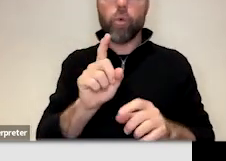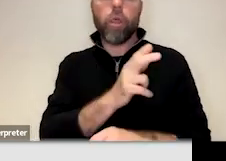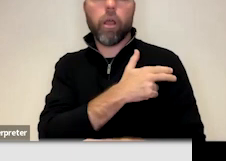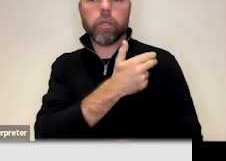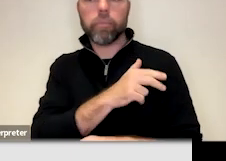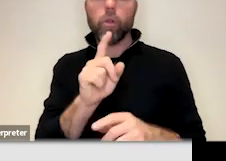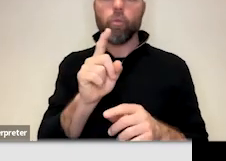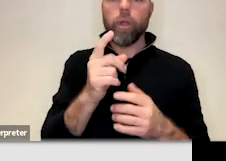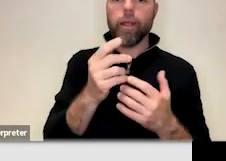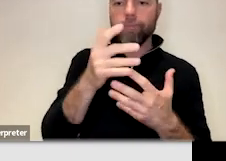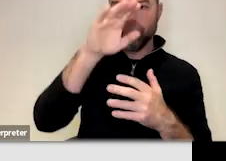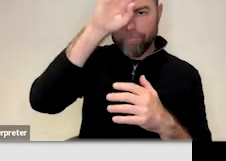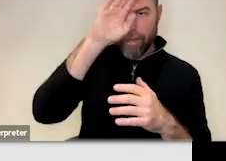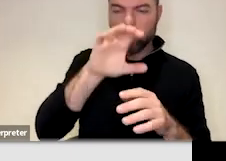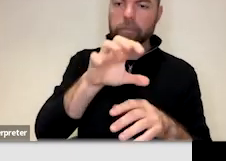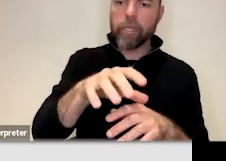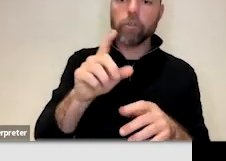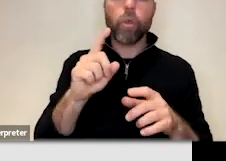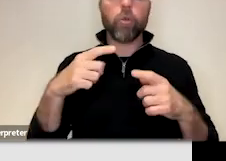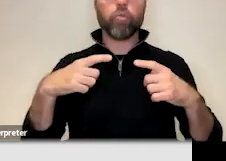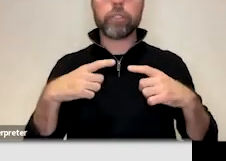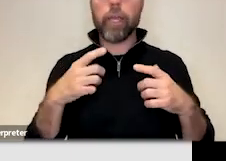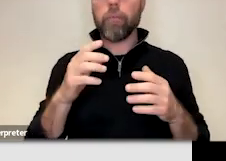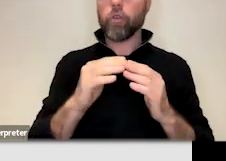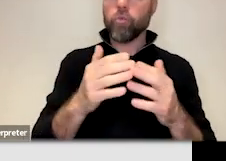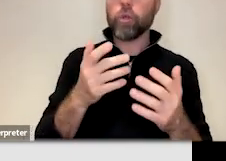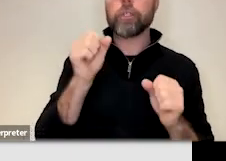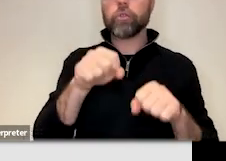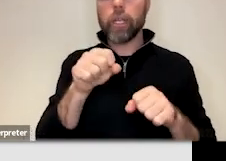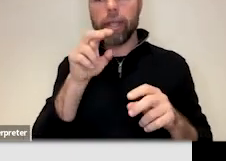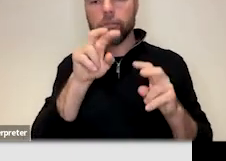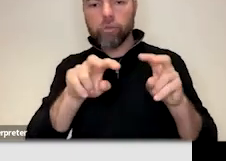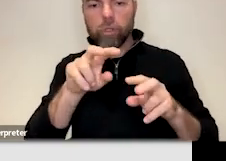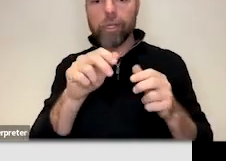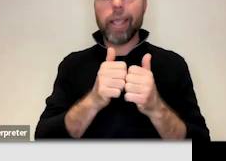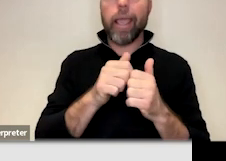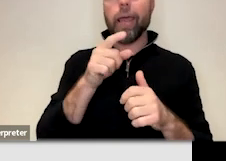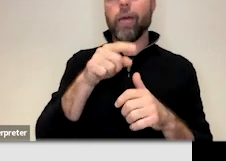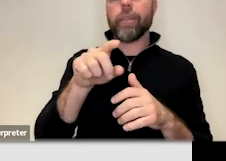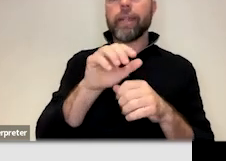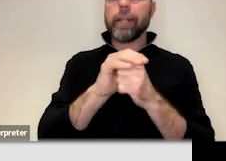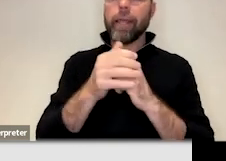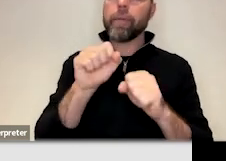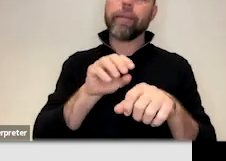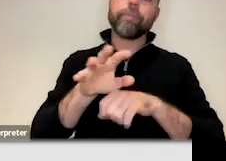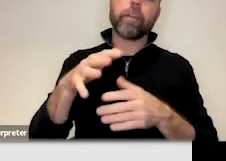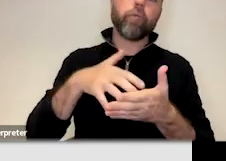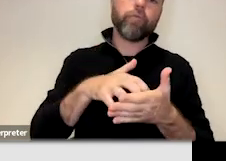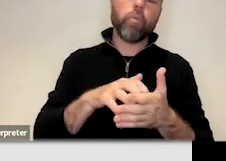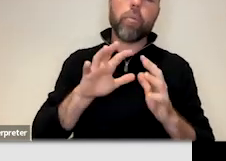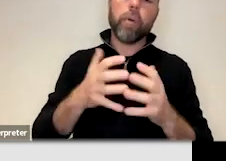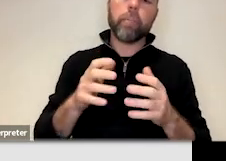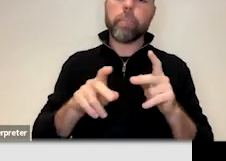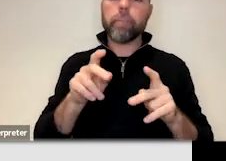where are the fire stations, where are the retirement communities, and start looking at how climate may affect more vulnerable populations or critical